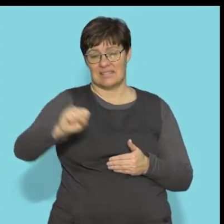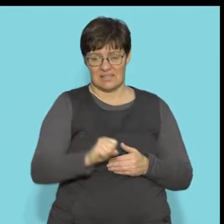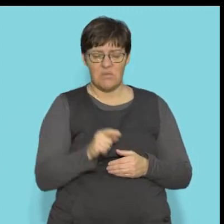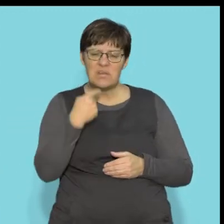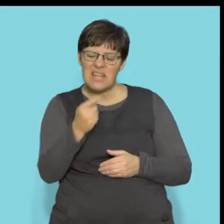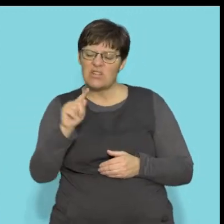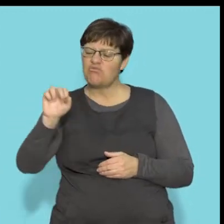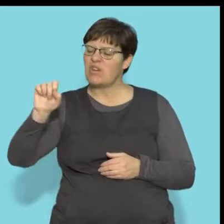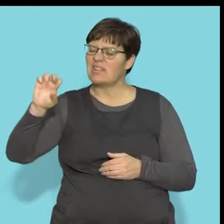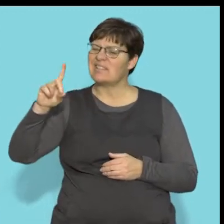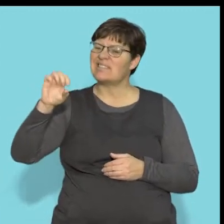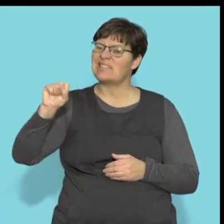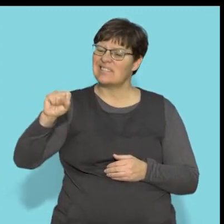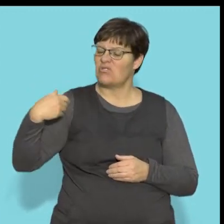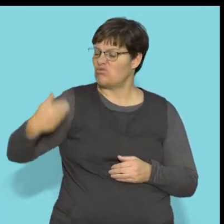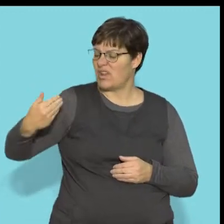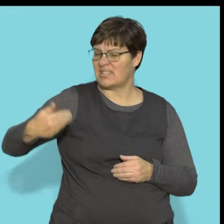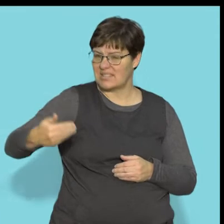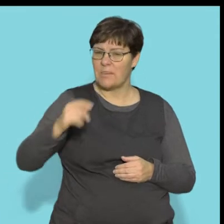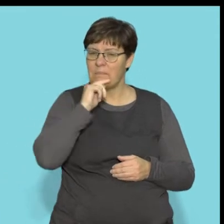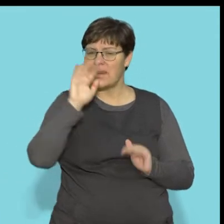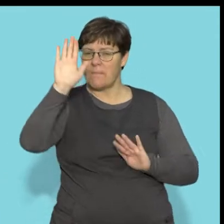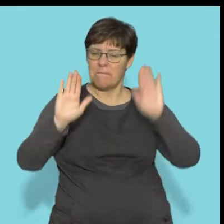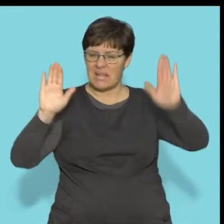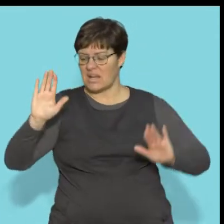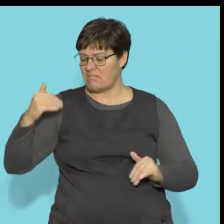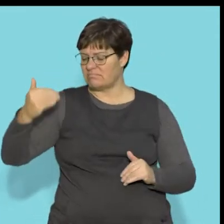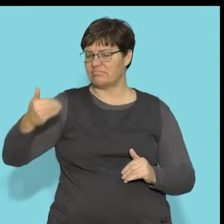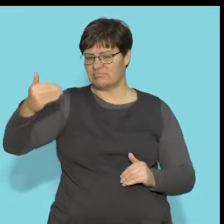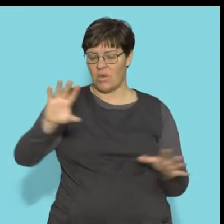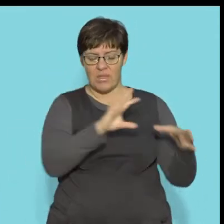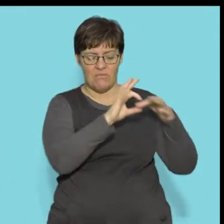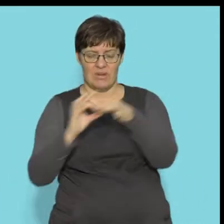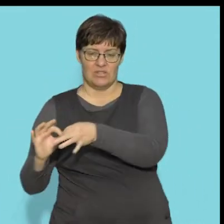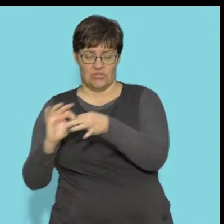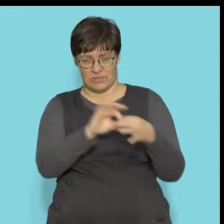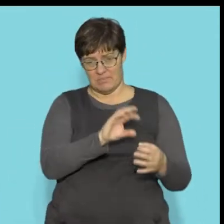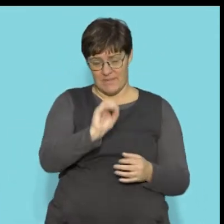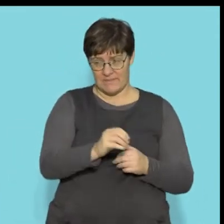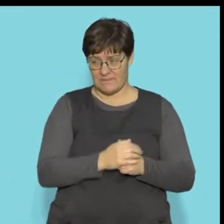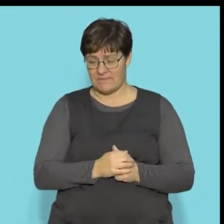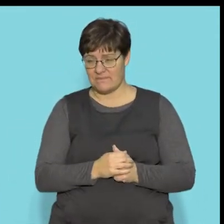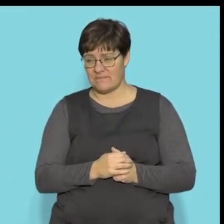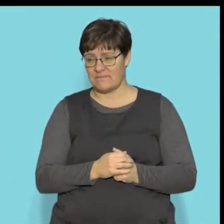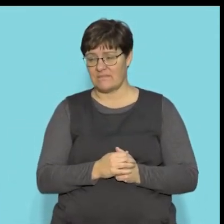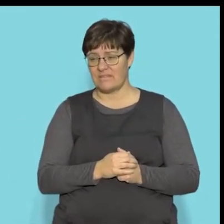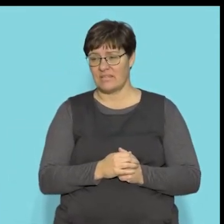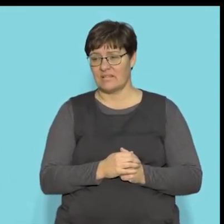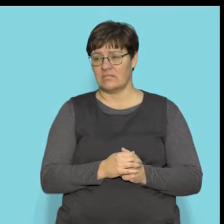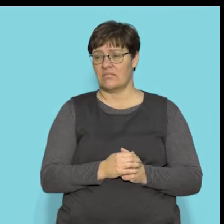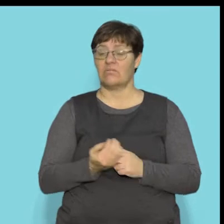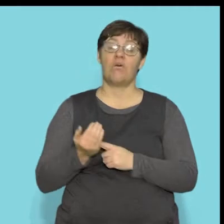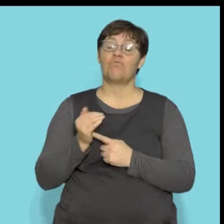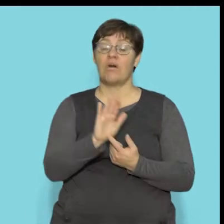about trends, we're talking about patterns in the relationship. So what is